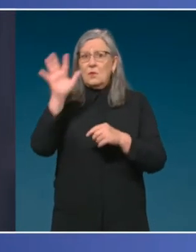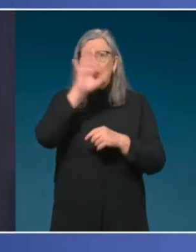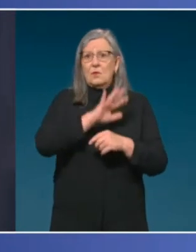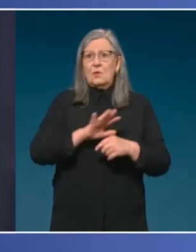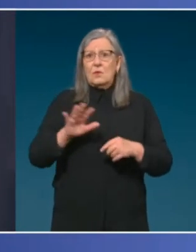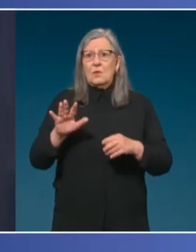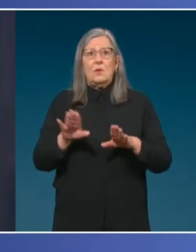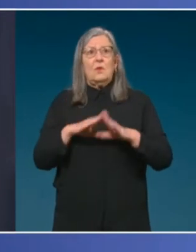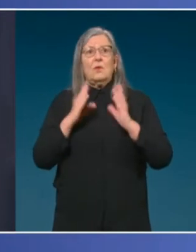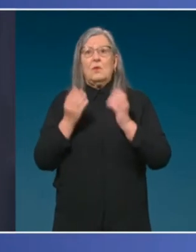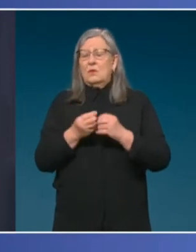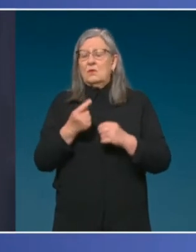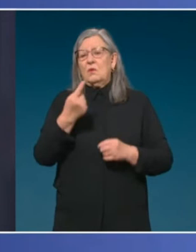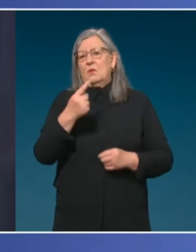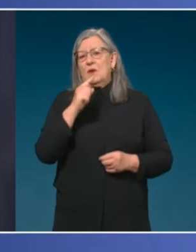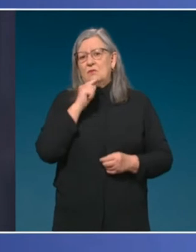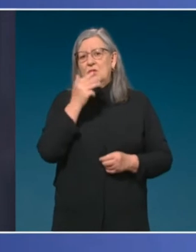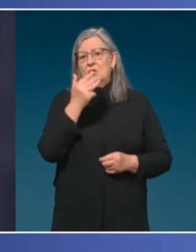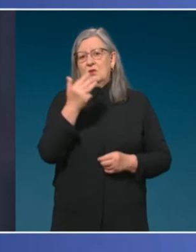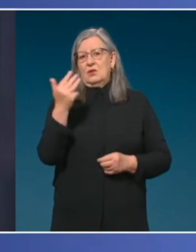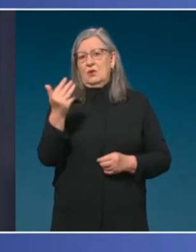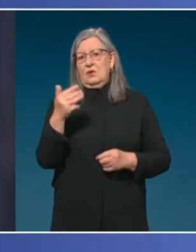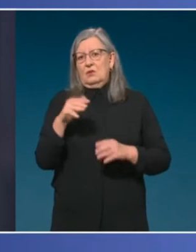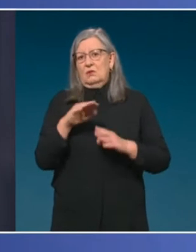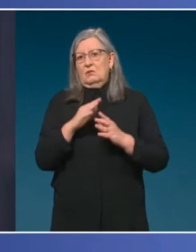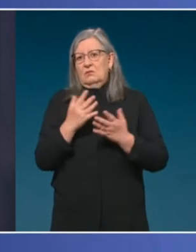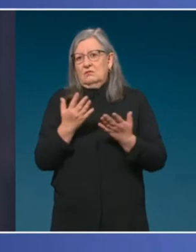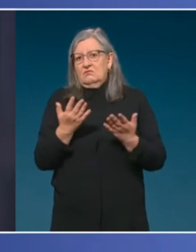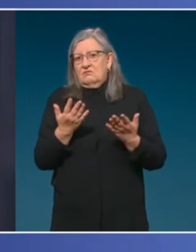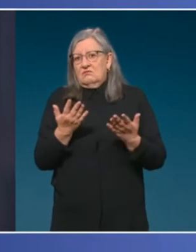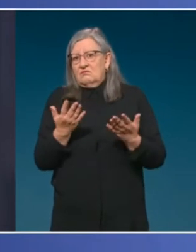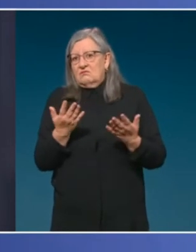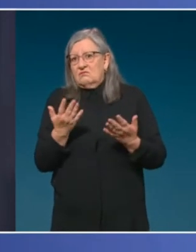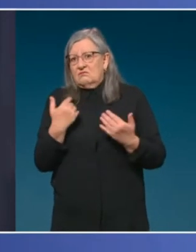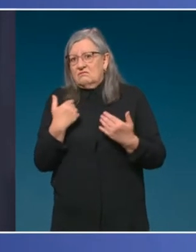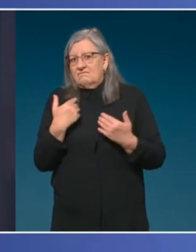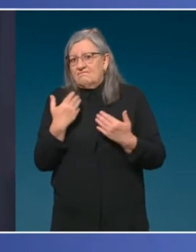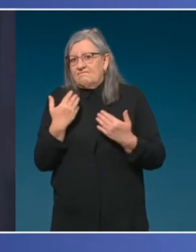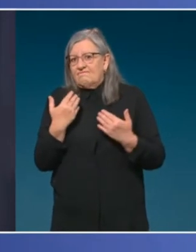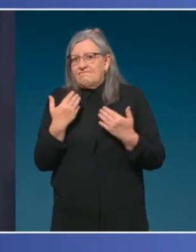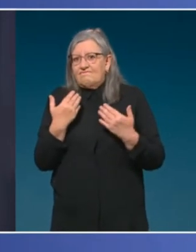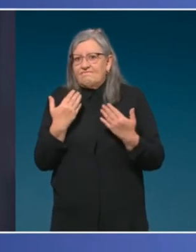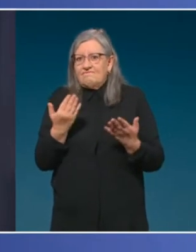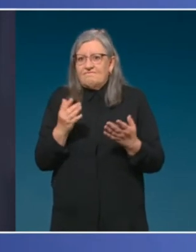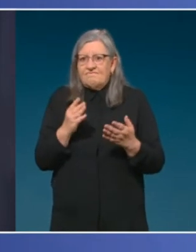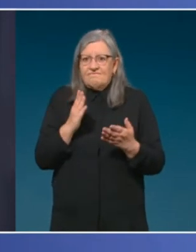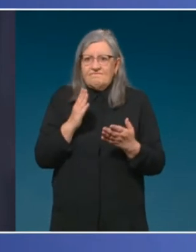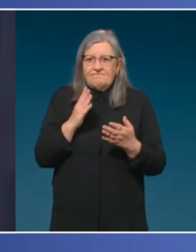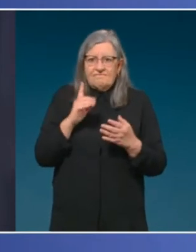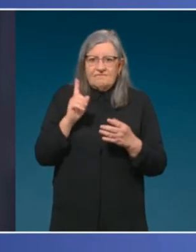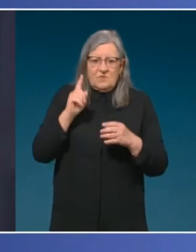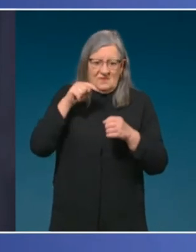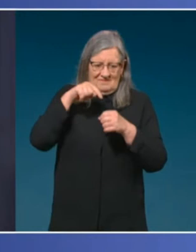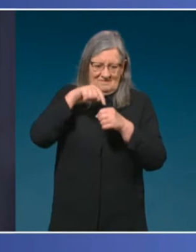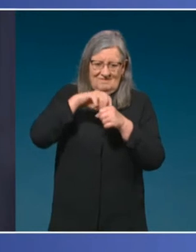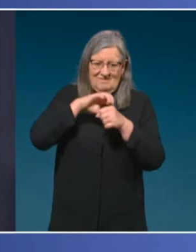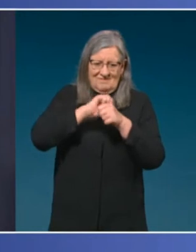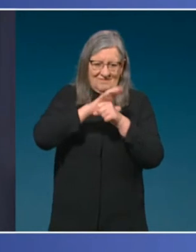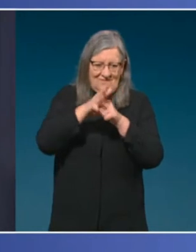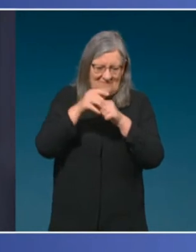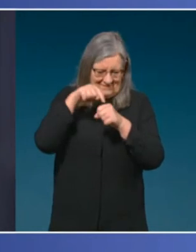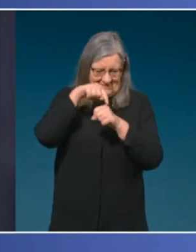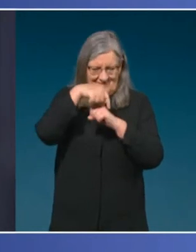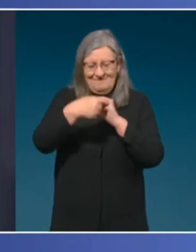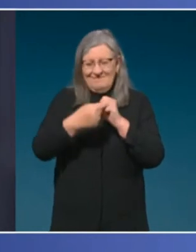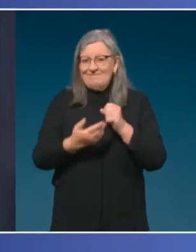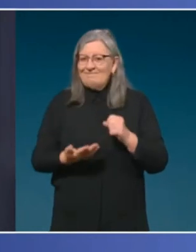just by chance or that's actually a real thing. So that's the immune, and the second element of that is, does natural infection protect?